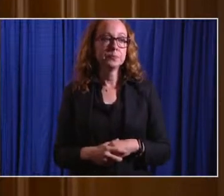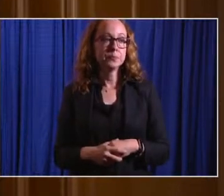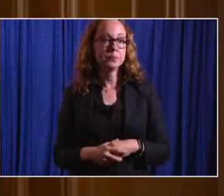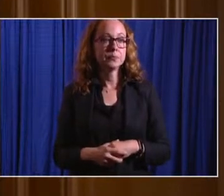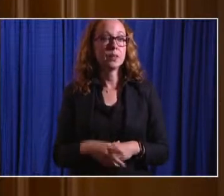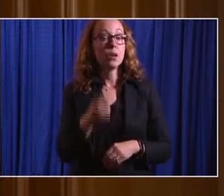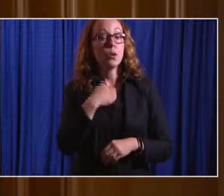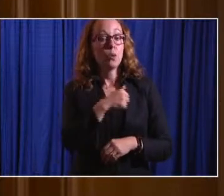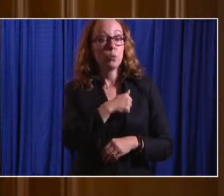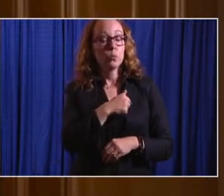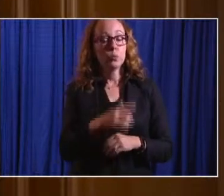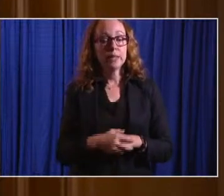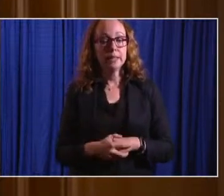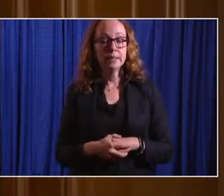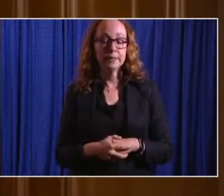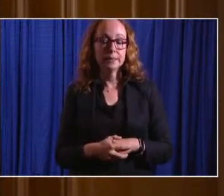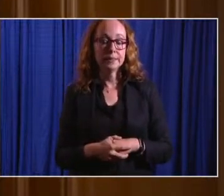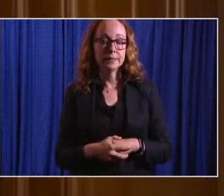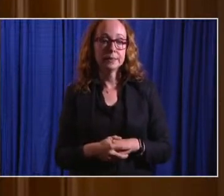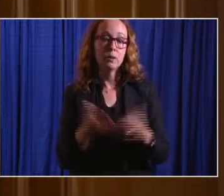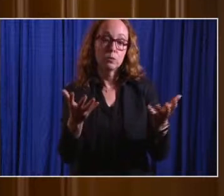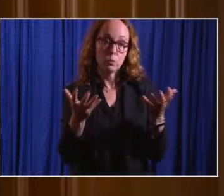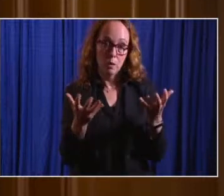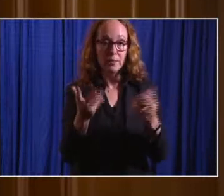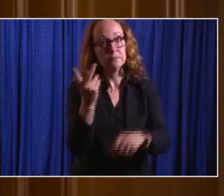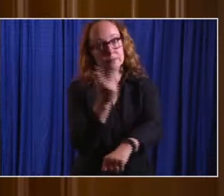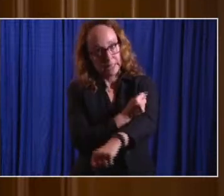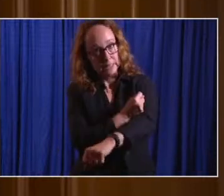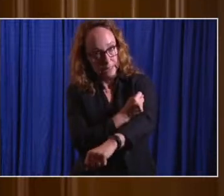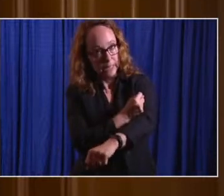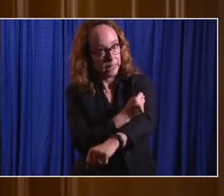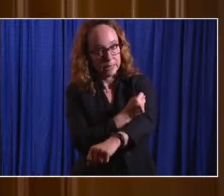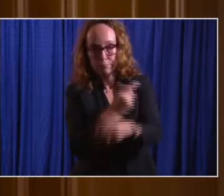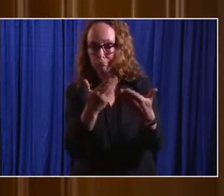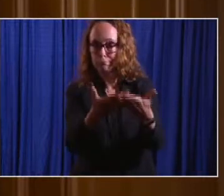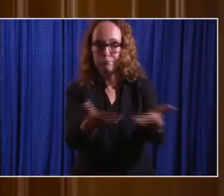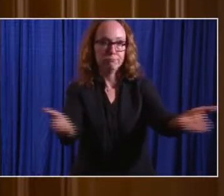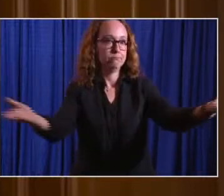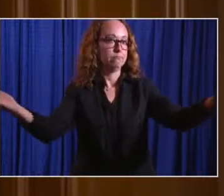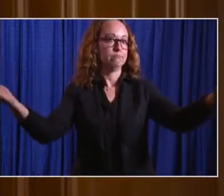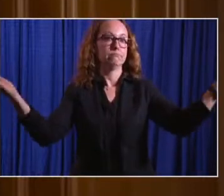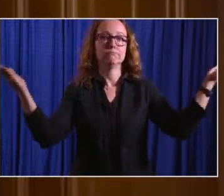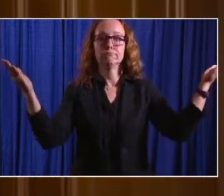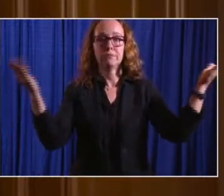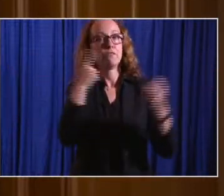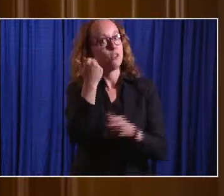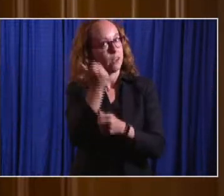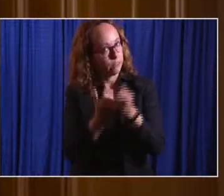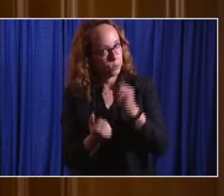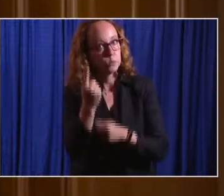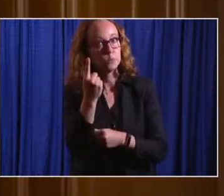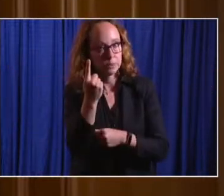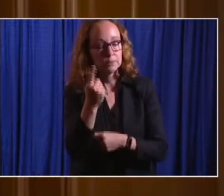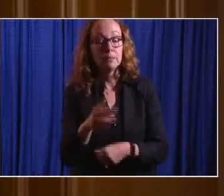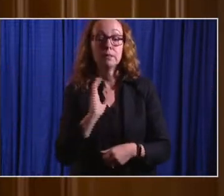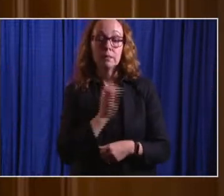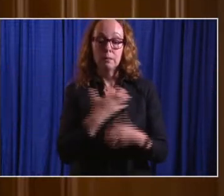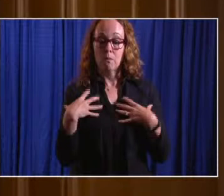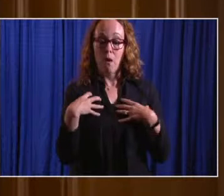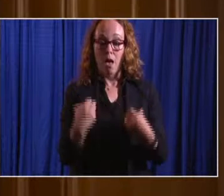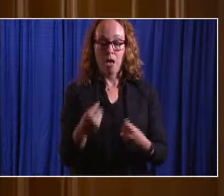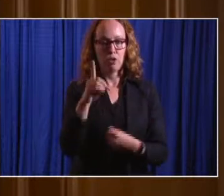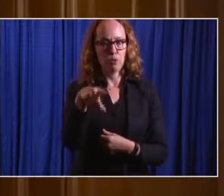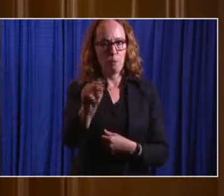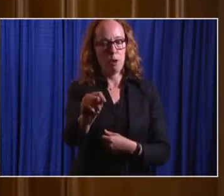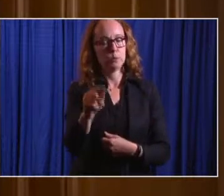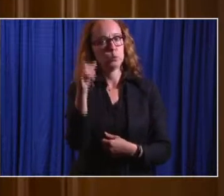we look at making the vaccine available to everyone in the state of Ohio, our health departments are doing some